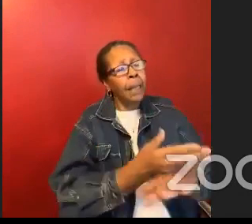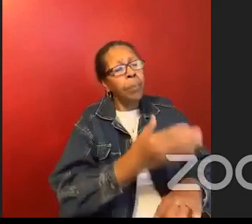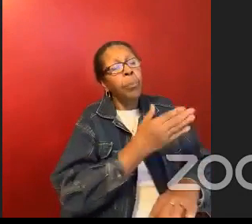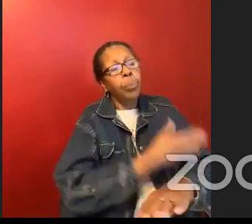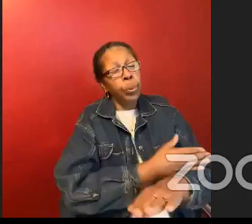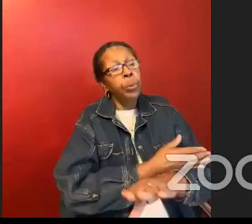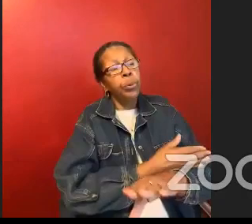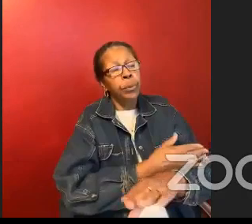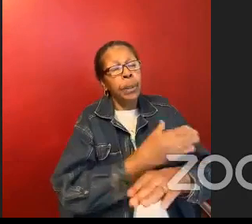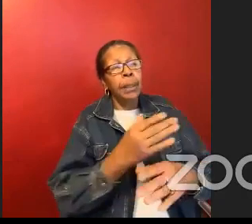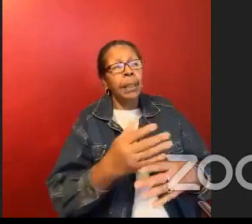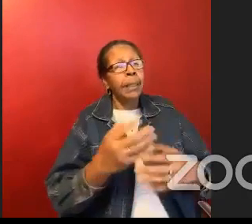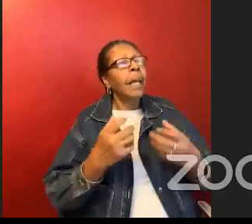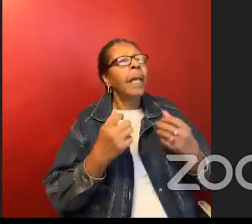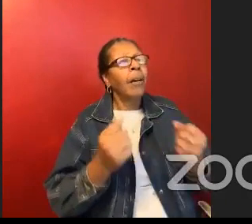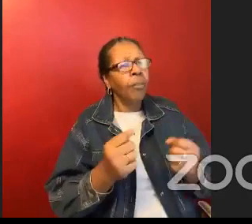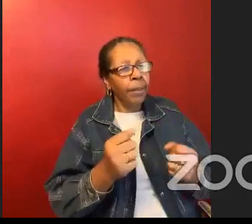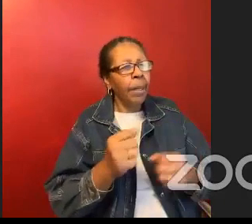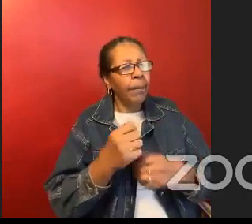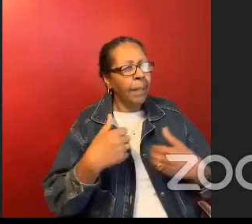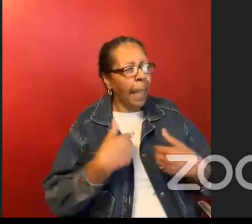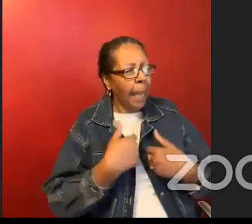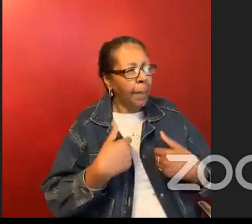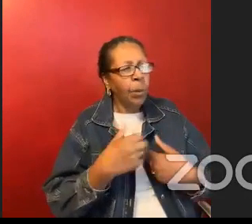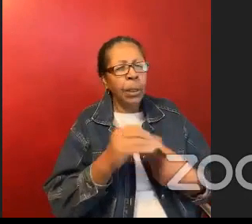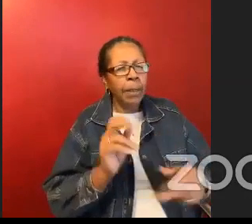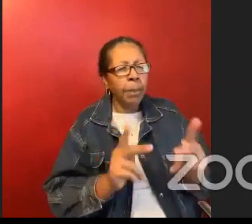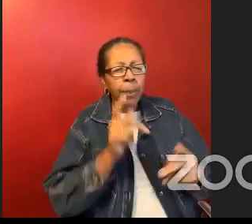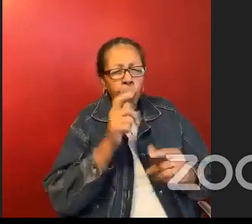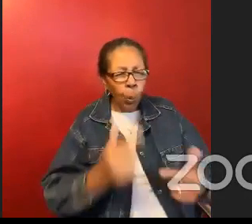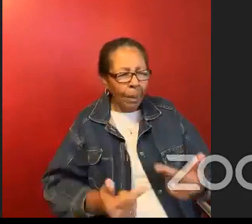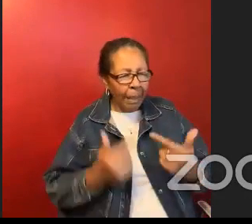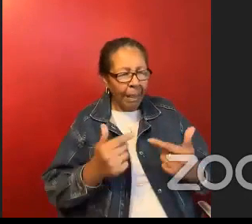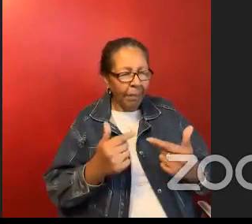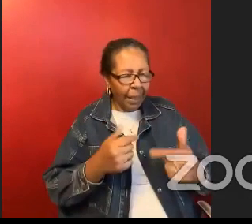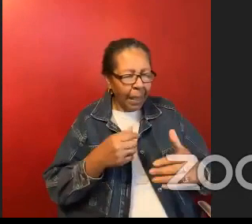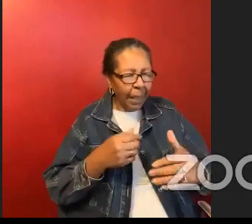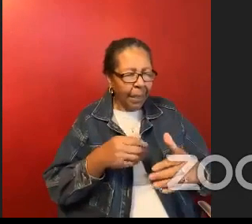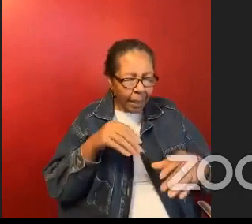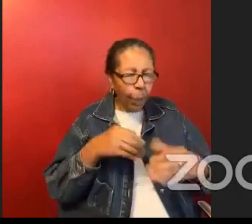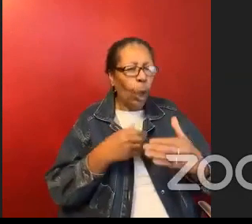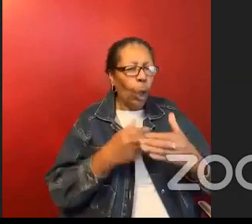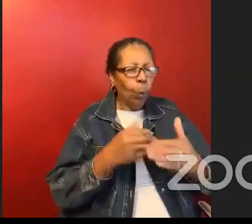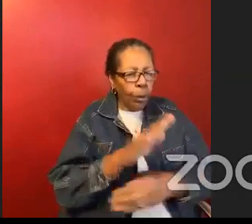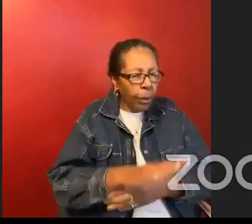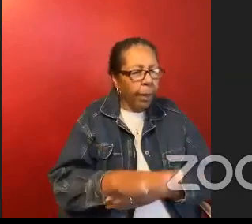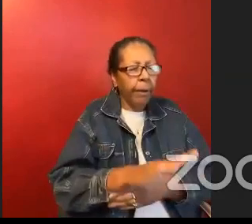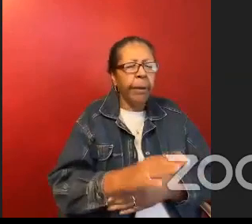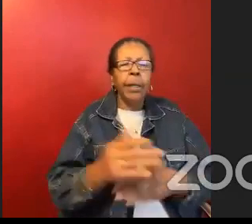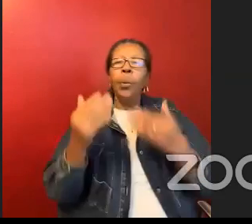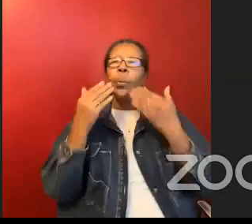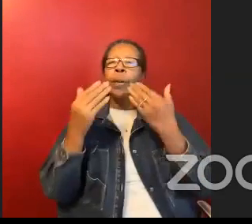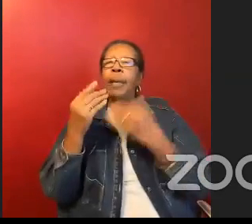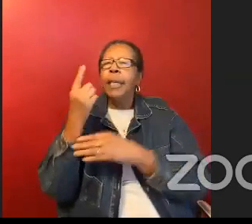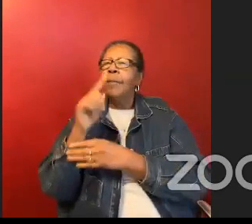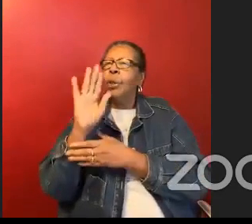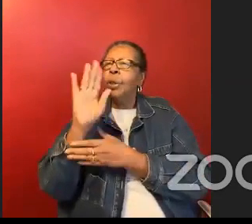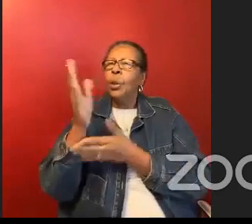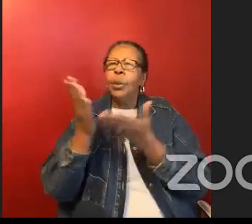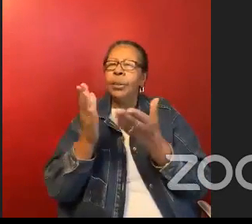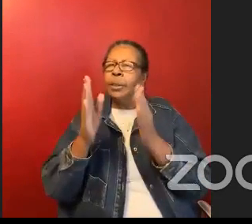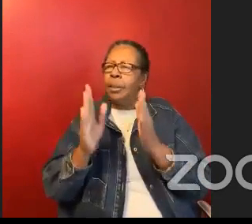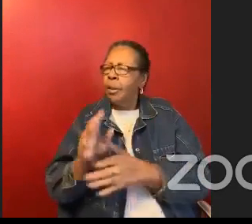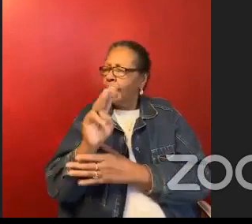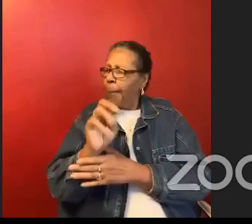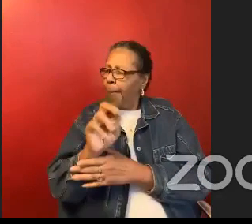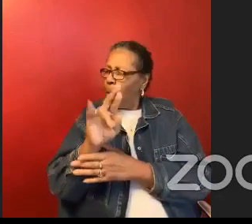animals and the people who live in this town. We thank you, Lord God, for your servant Ernie, and thanking you for allowing